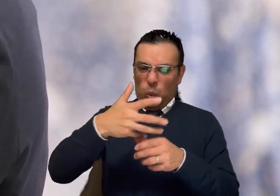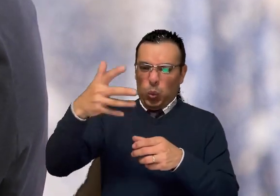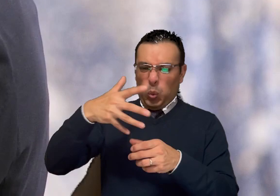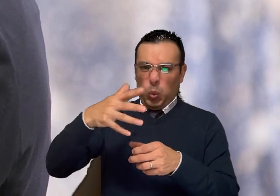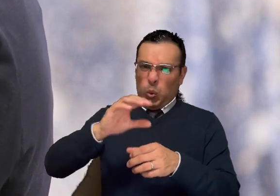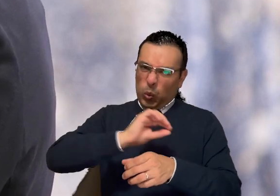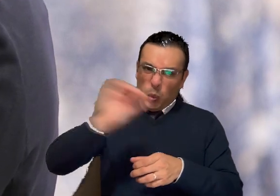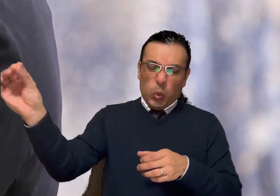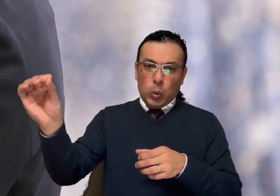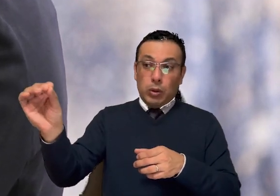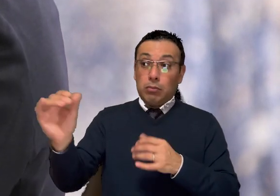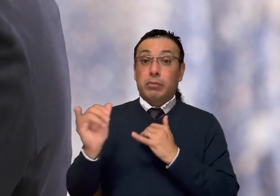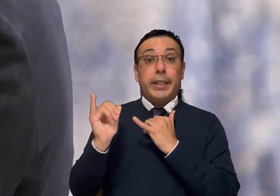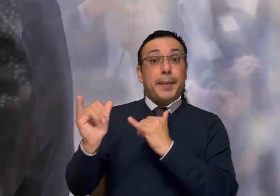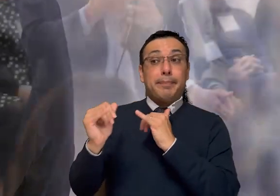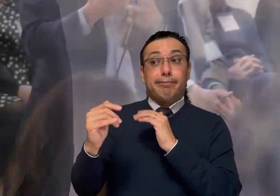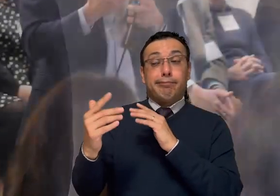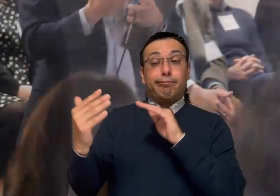of,